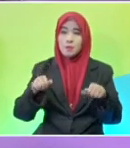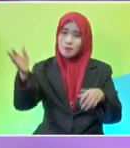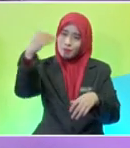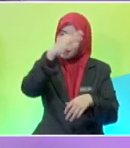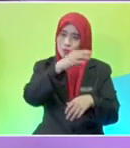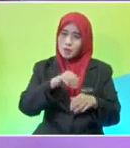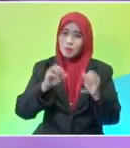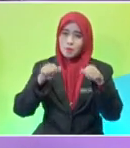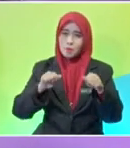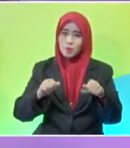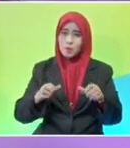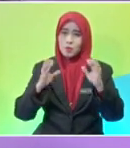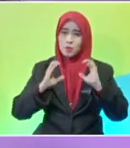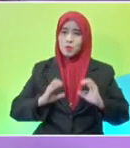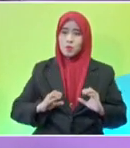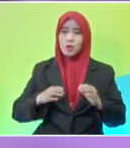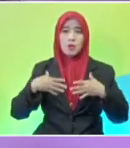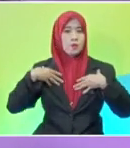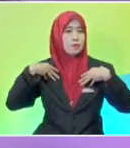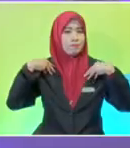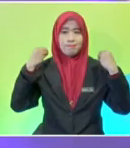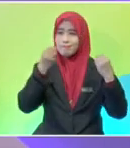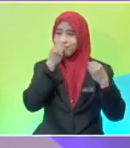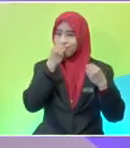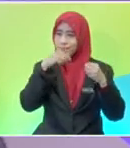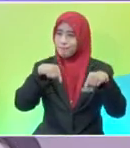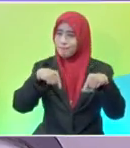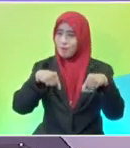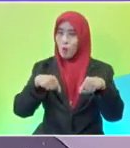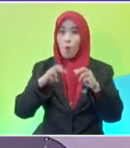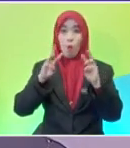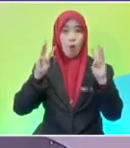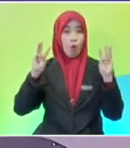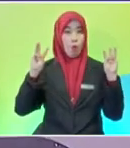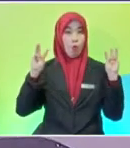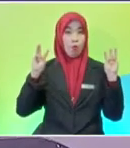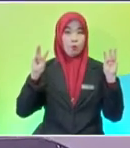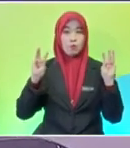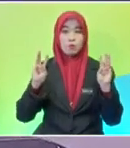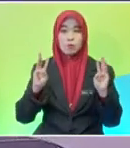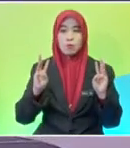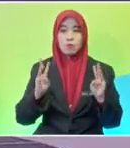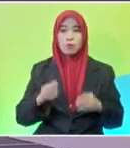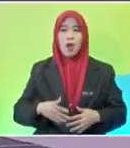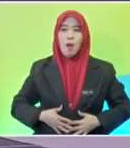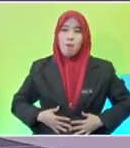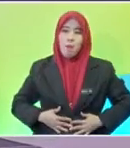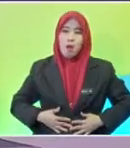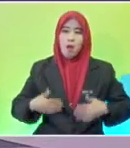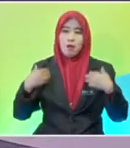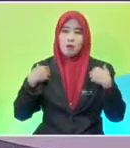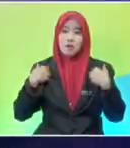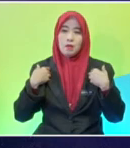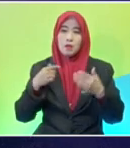sandwiches here. There are healthy meals here. Wow, it's scorching hot and my tummy is hungry. What do you have here,